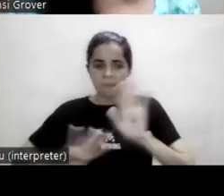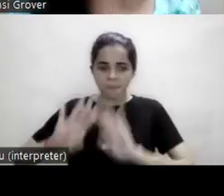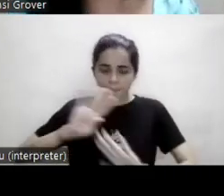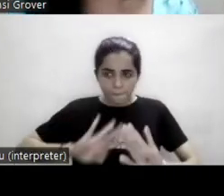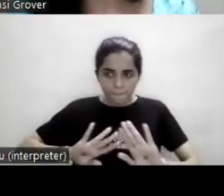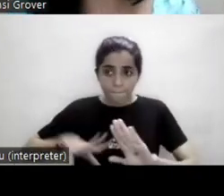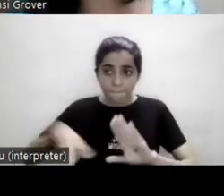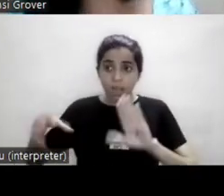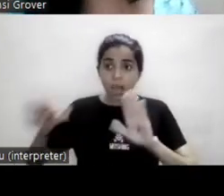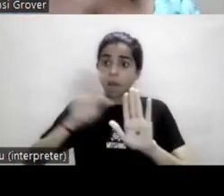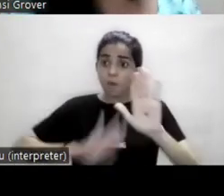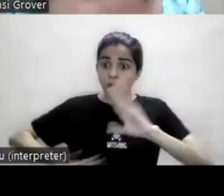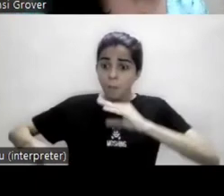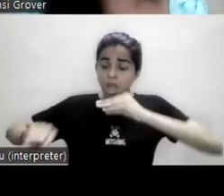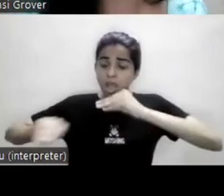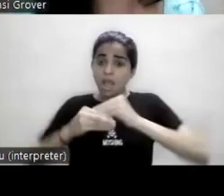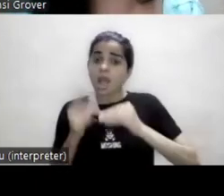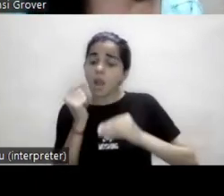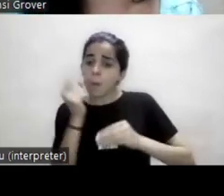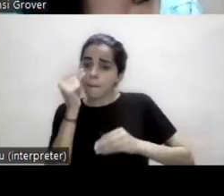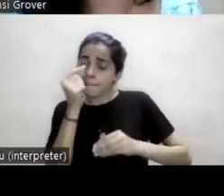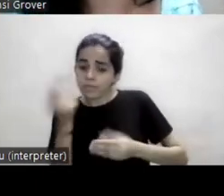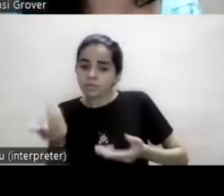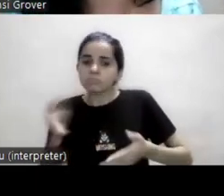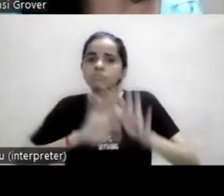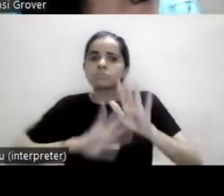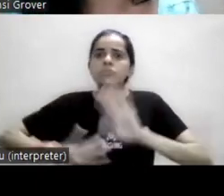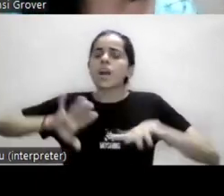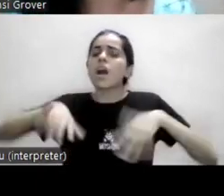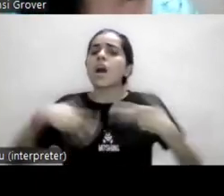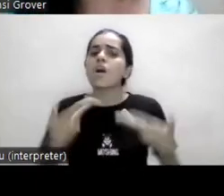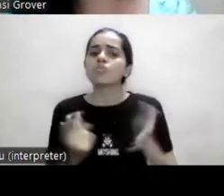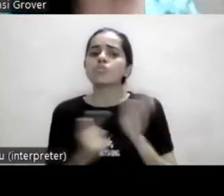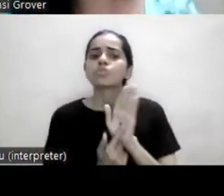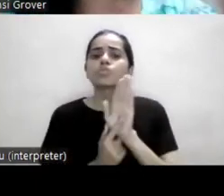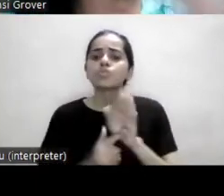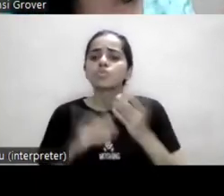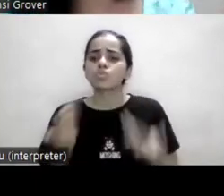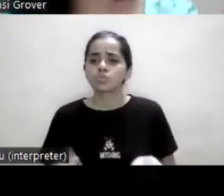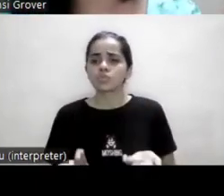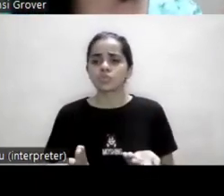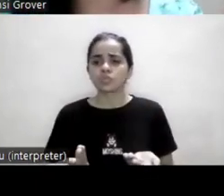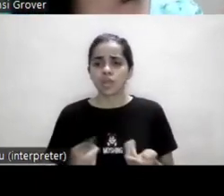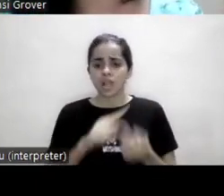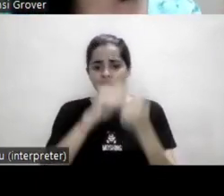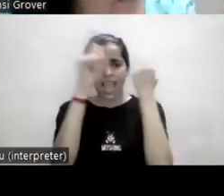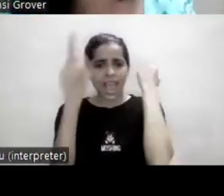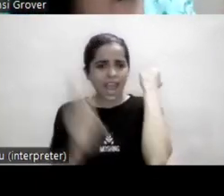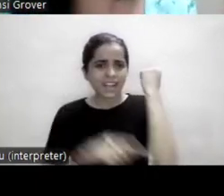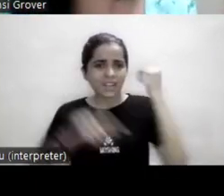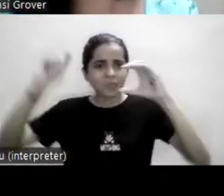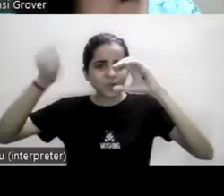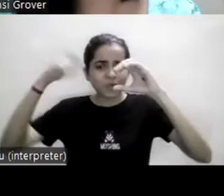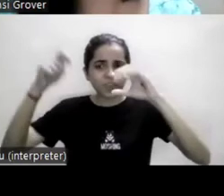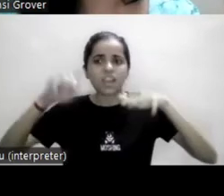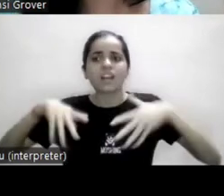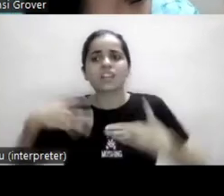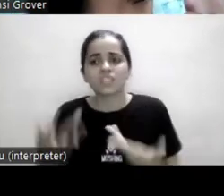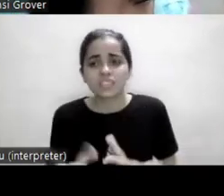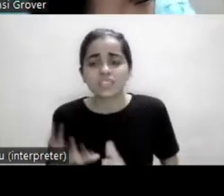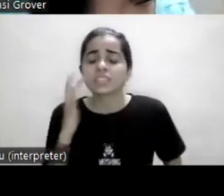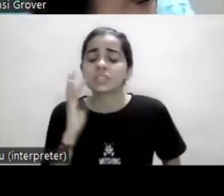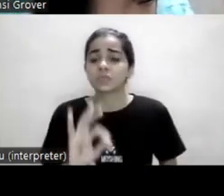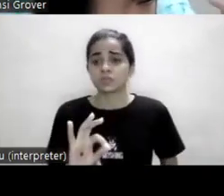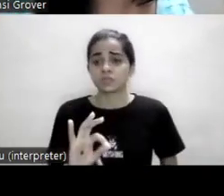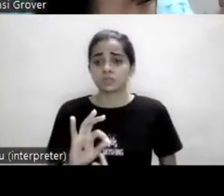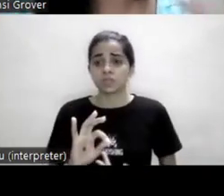you take it? How do you create the character arc of that character? And what is the ending of the film becomes very important, because